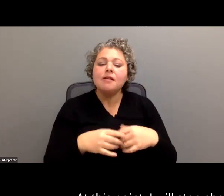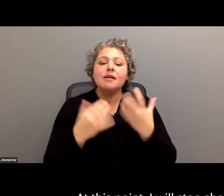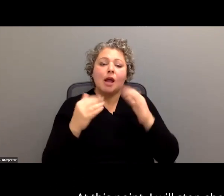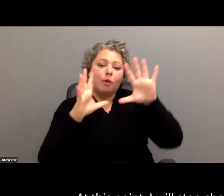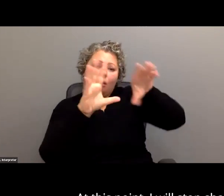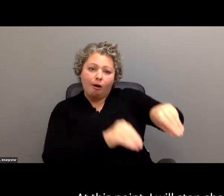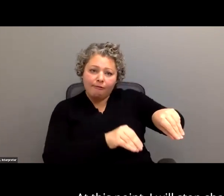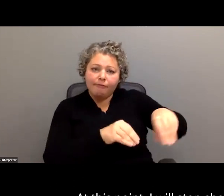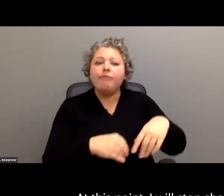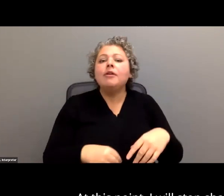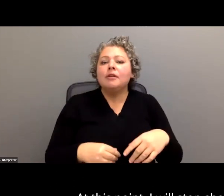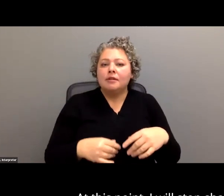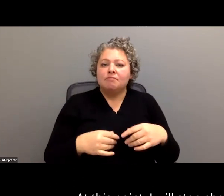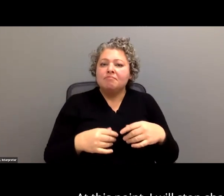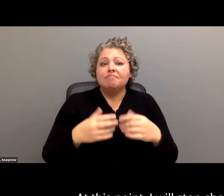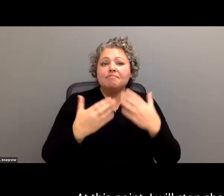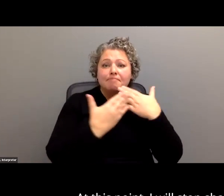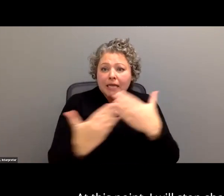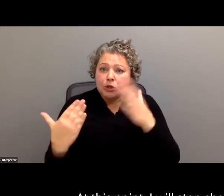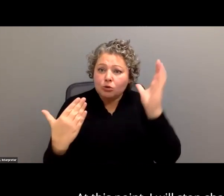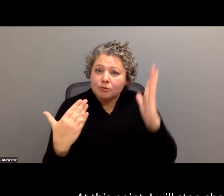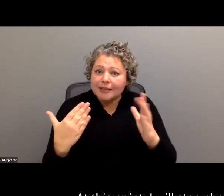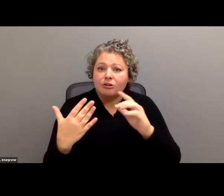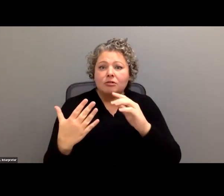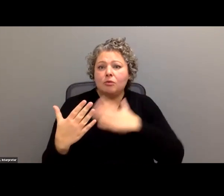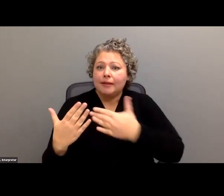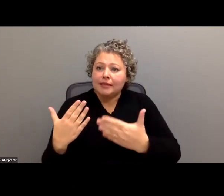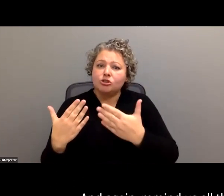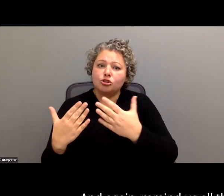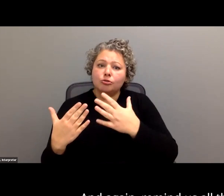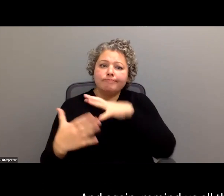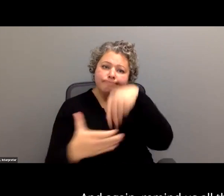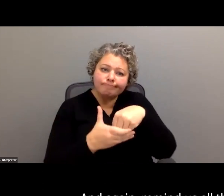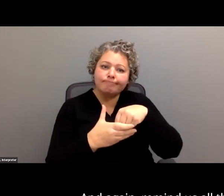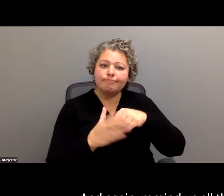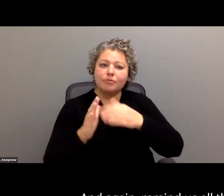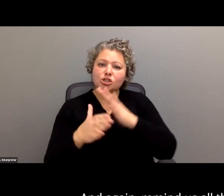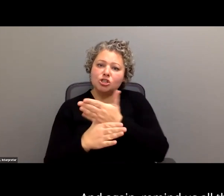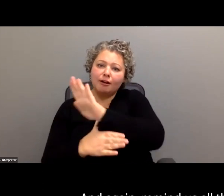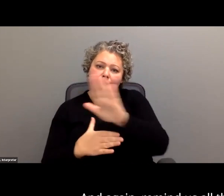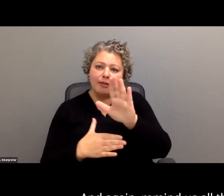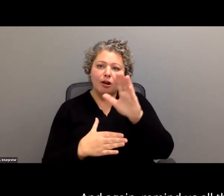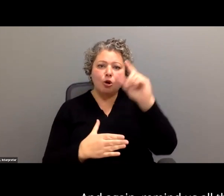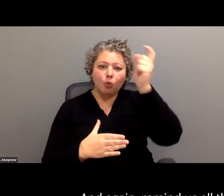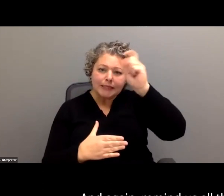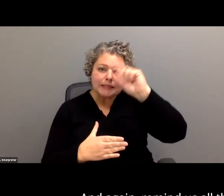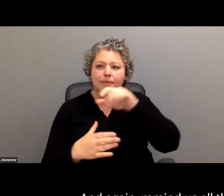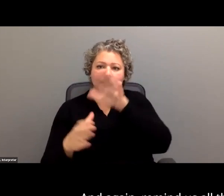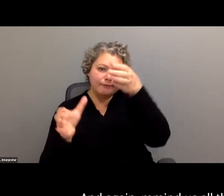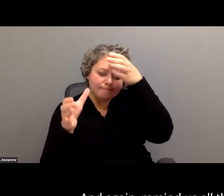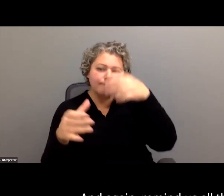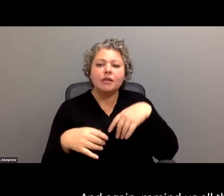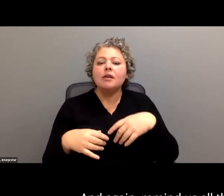And I will thank all of our presenters for sharing their expertise and wisdom. And again, remind us all that accessibility is